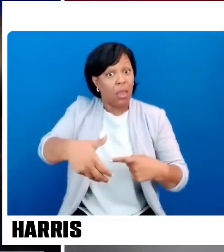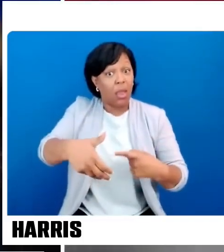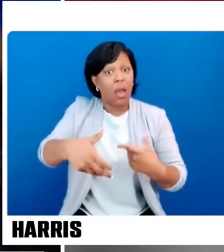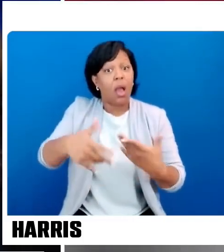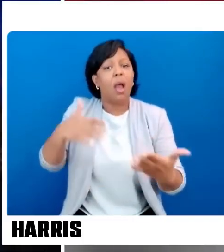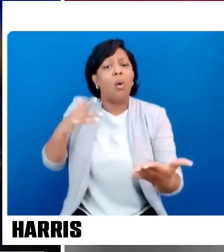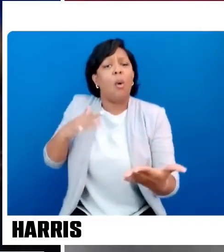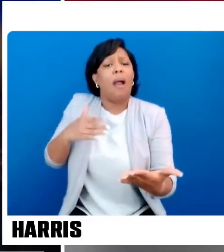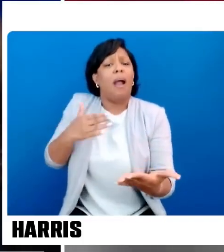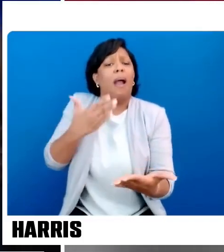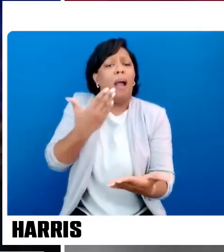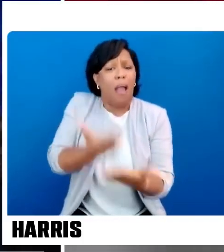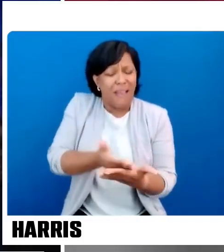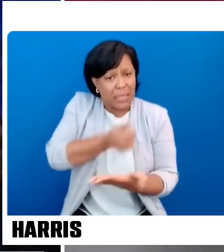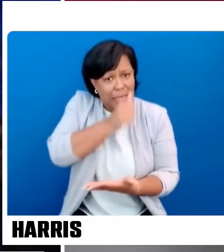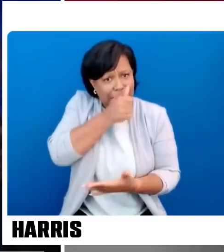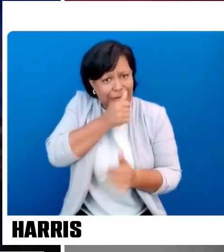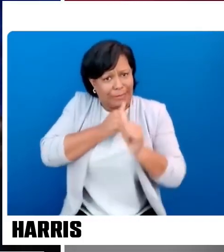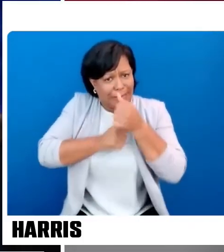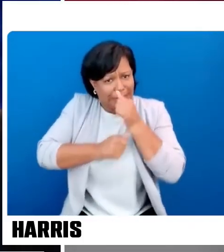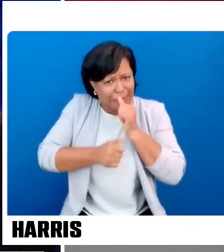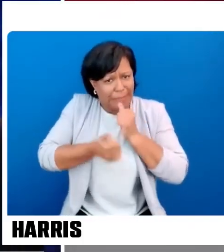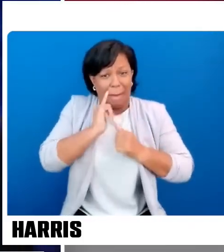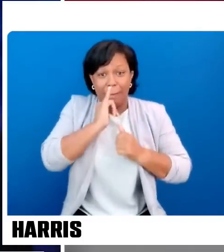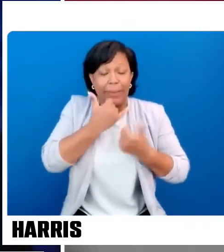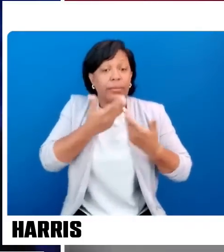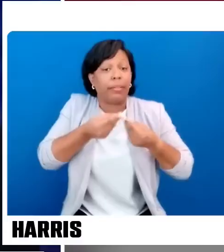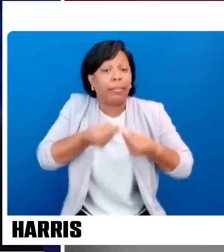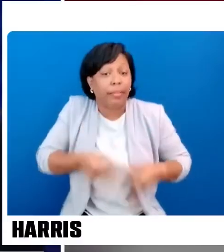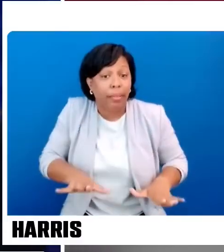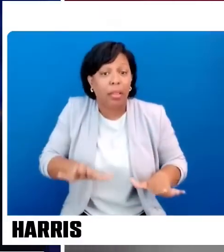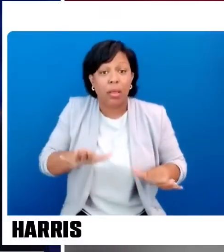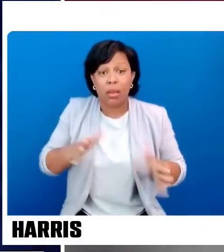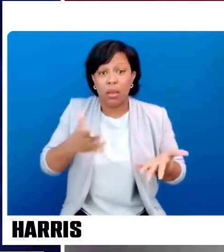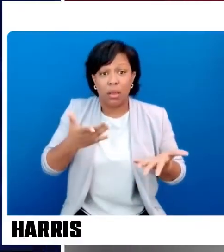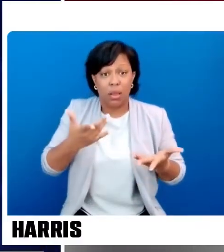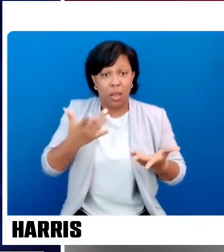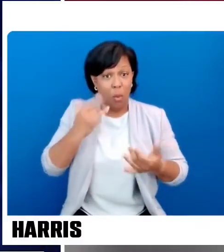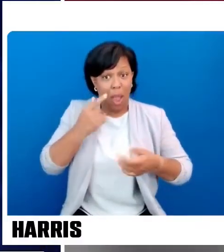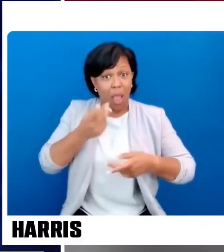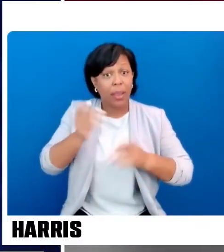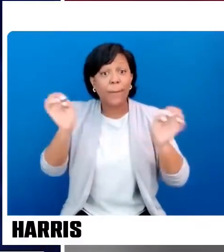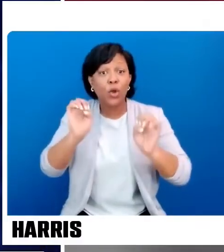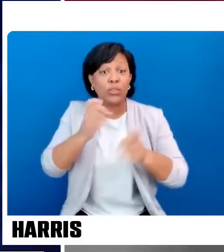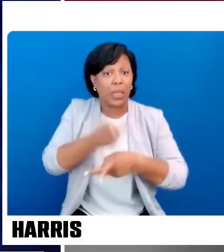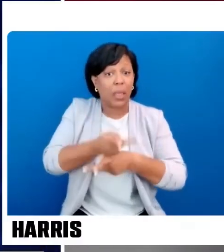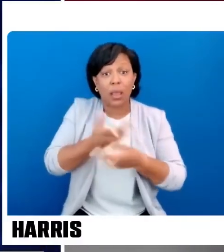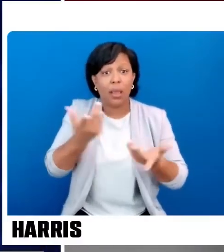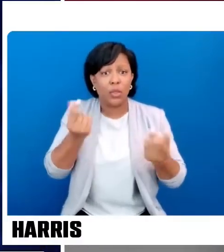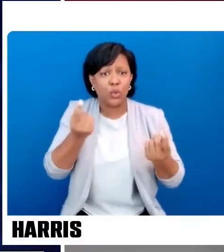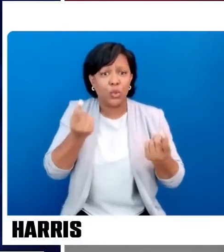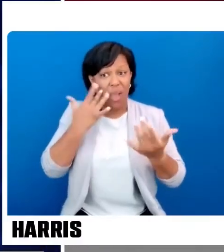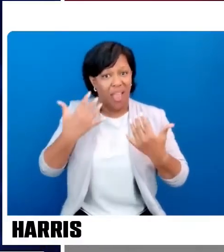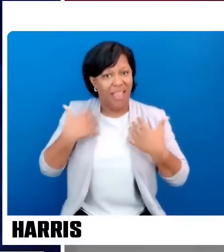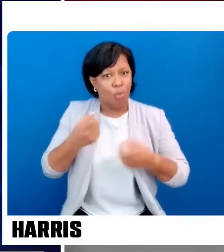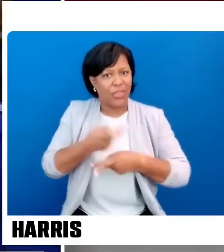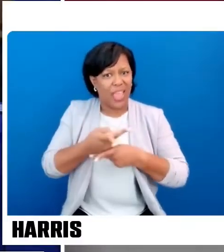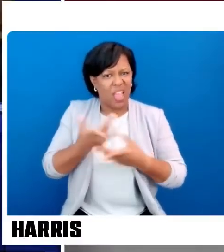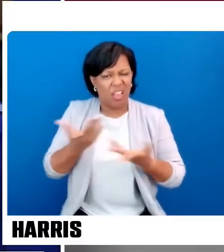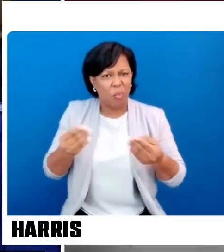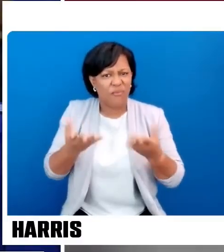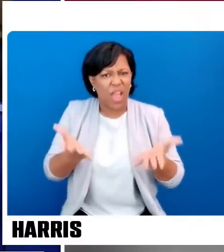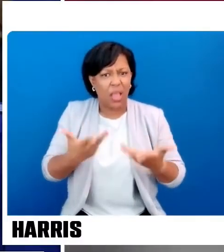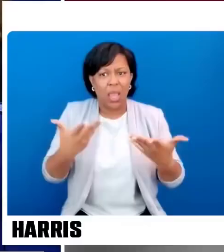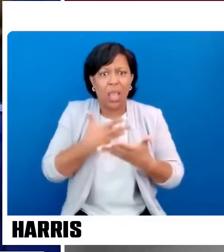miscarriage, being denied care in an emergency room because the healthcare providers are afraid they might go to jail, and she's bleeding out in a car